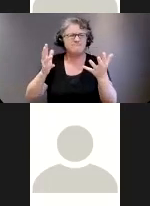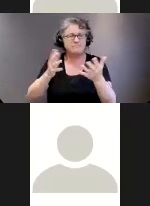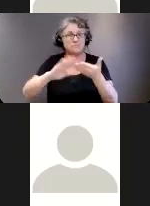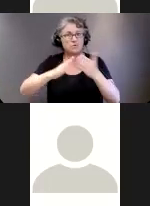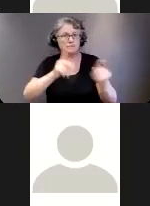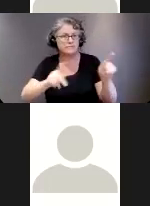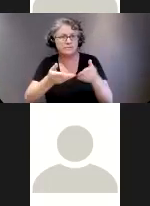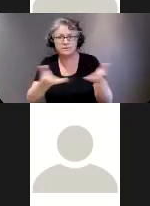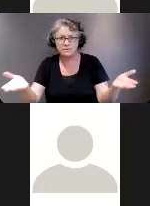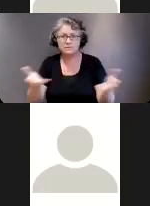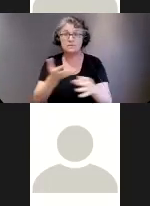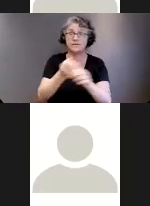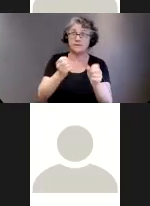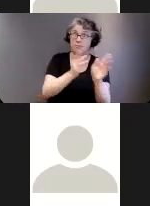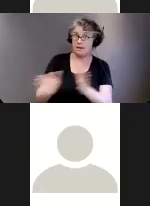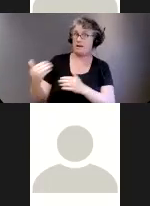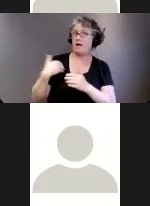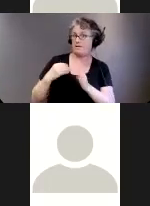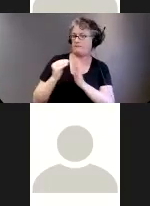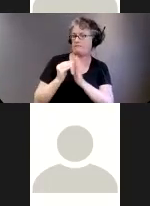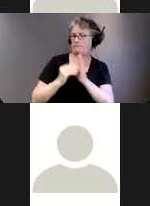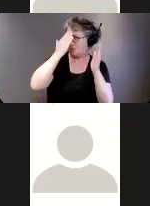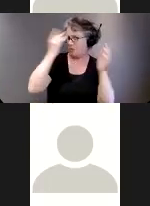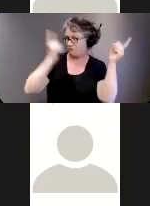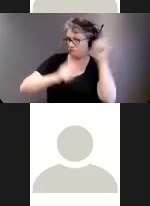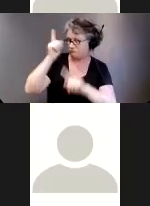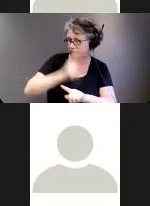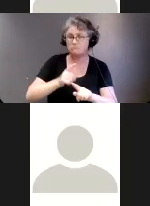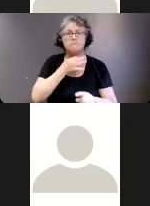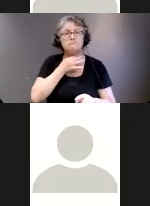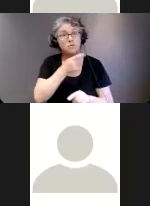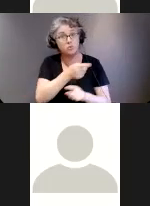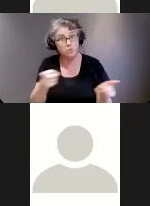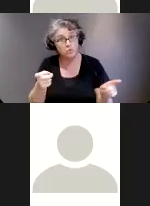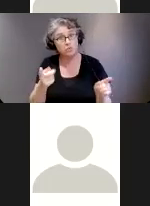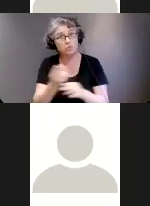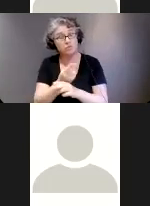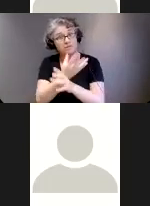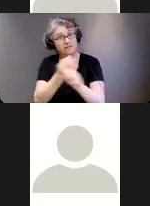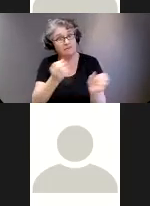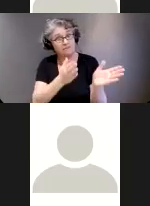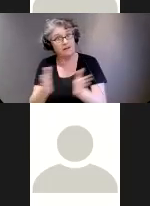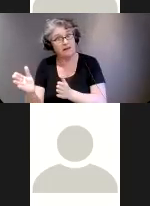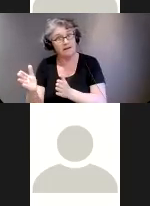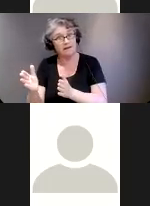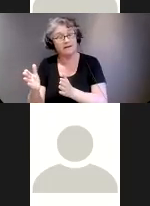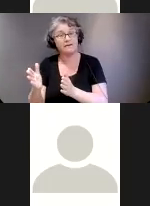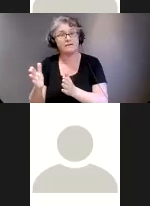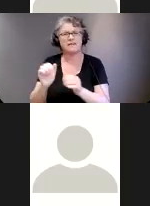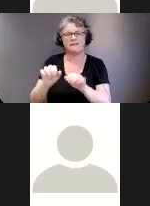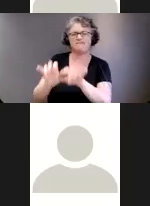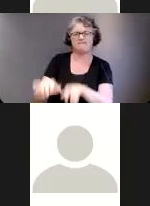community. Have any of you ever used a safety plan? You can just note in the chat that does